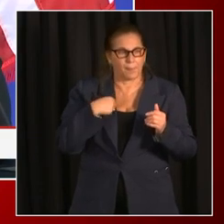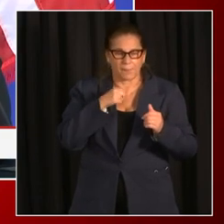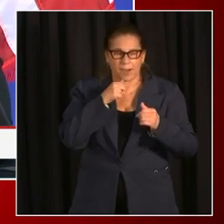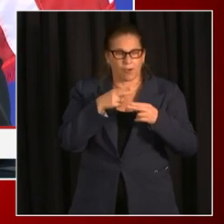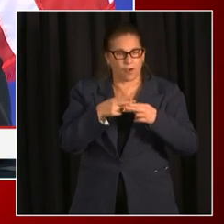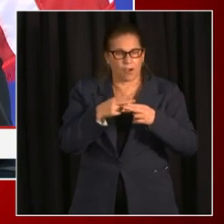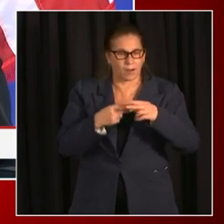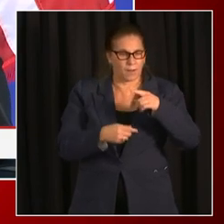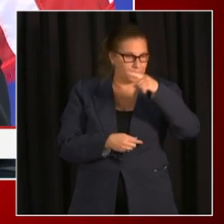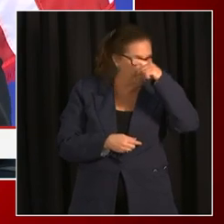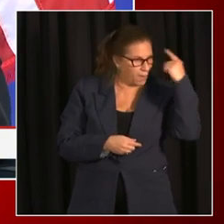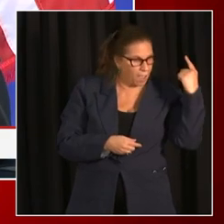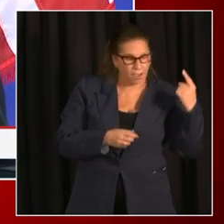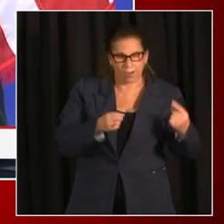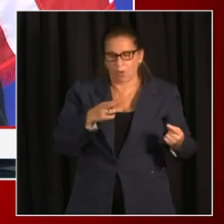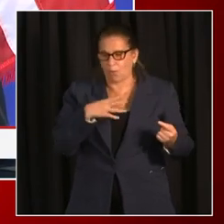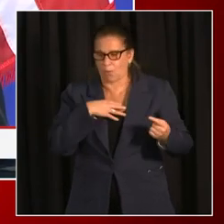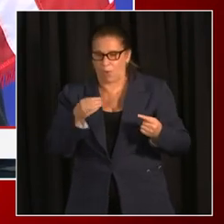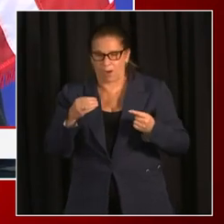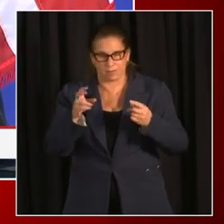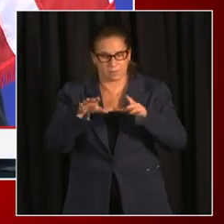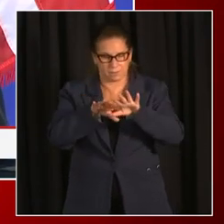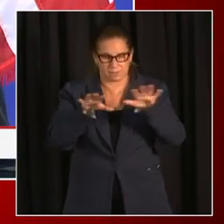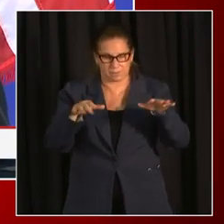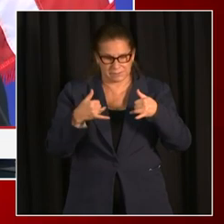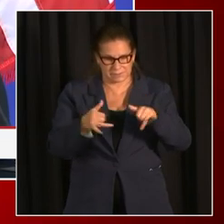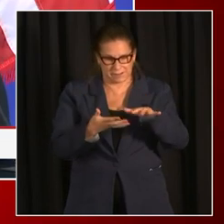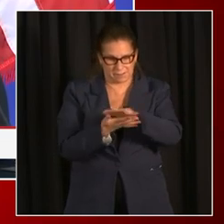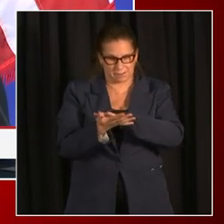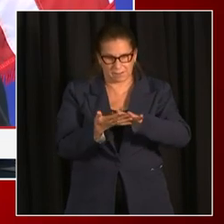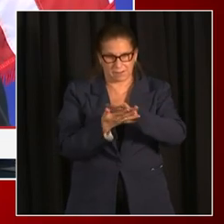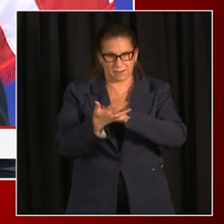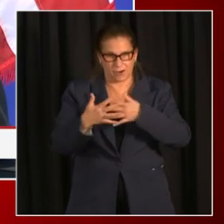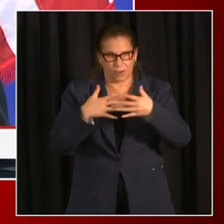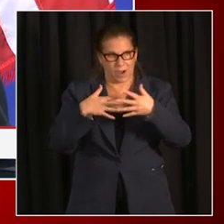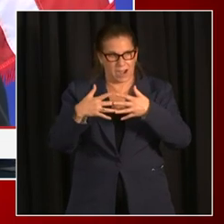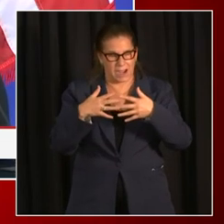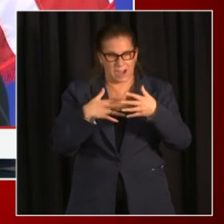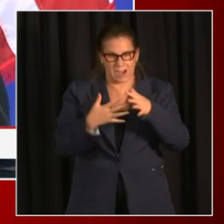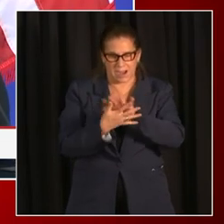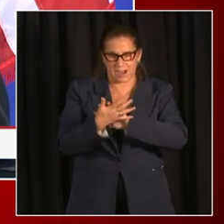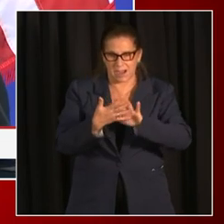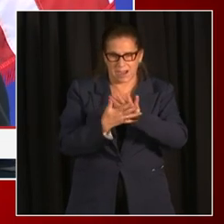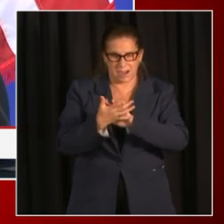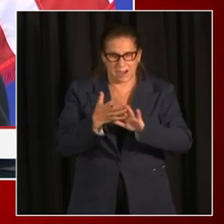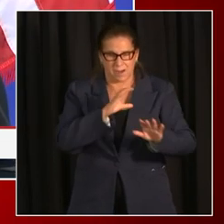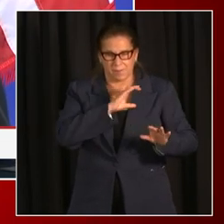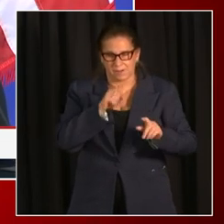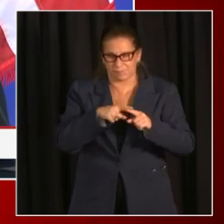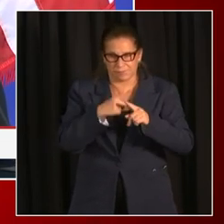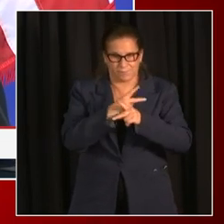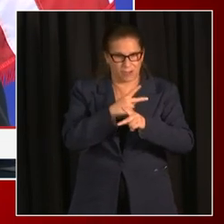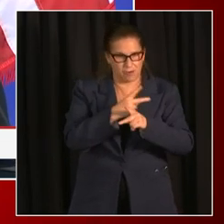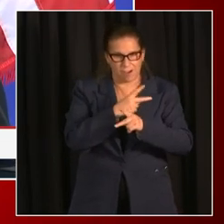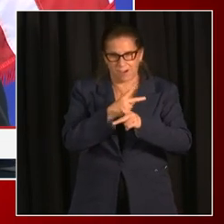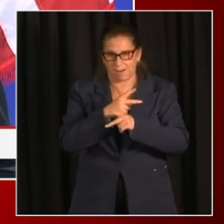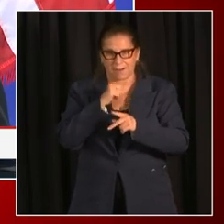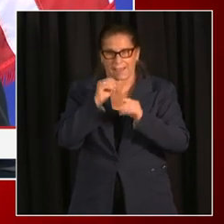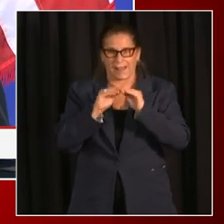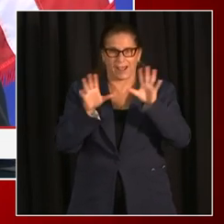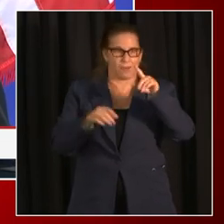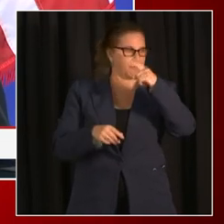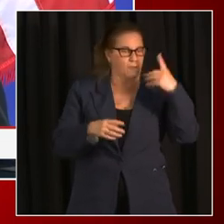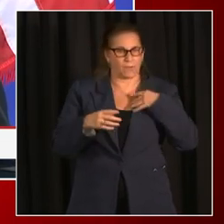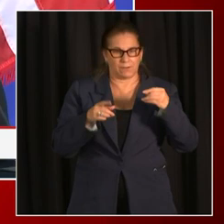would but I would expect that the officers are communicating up through their lieutenants and